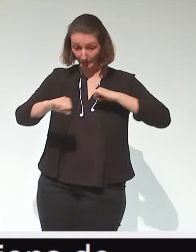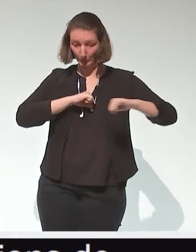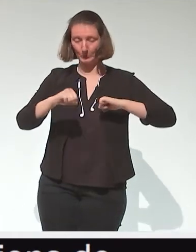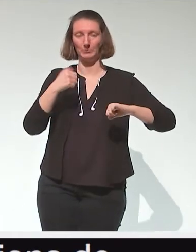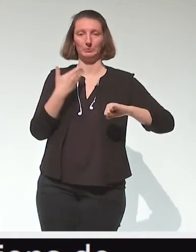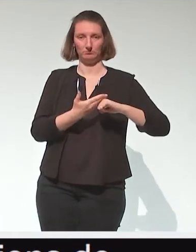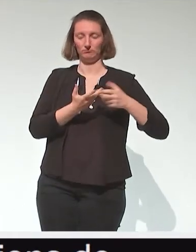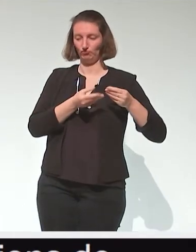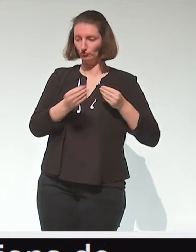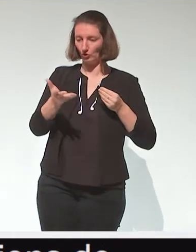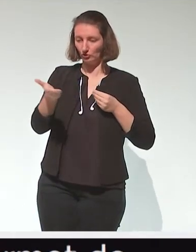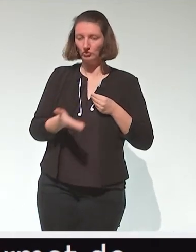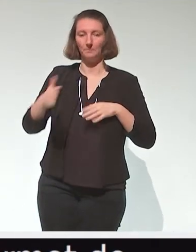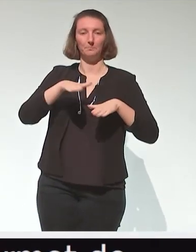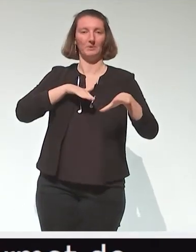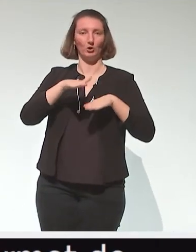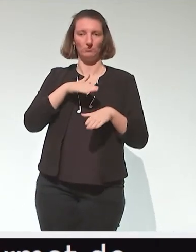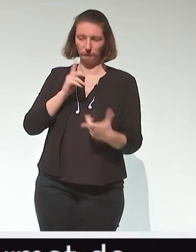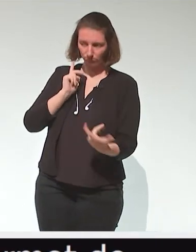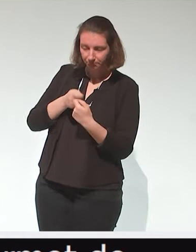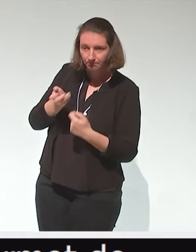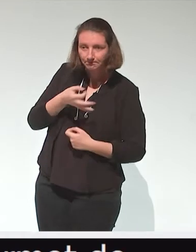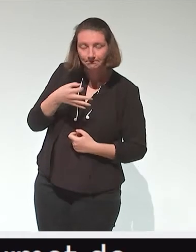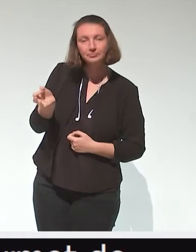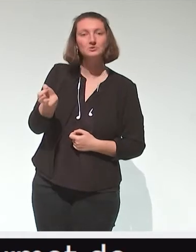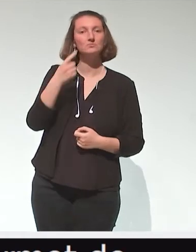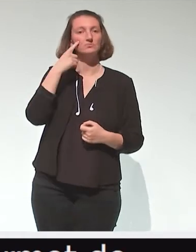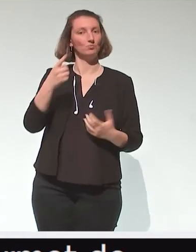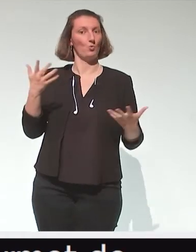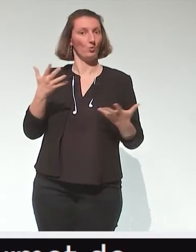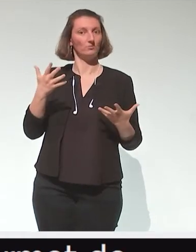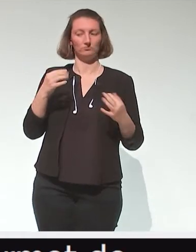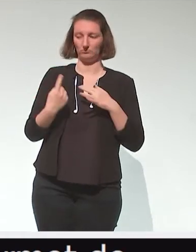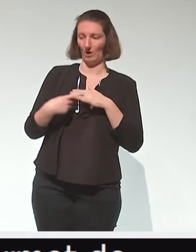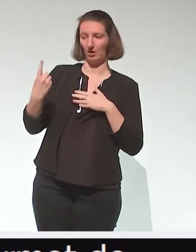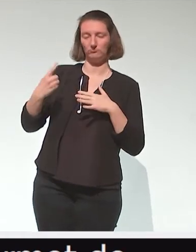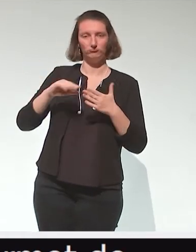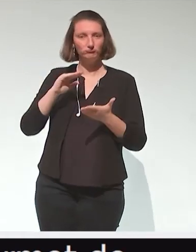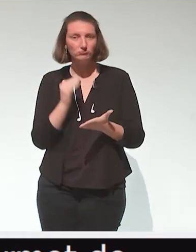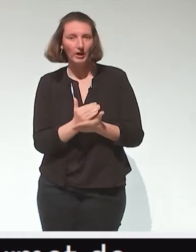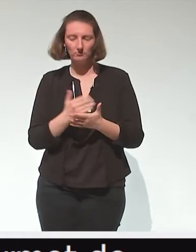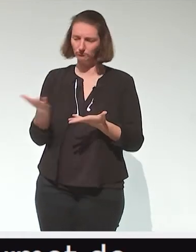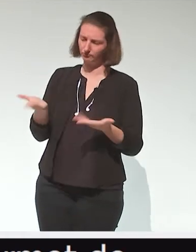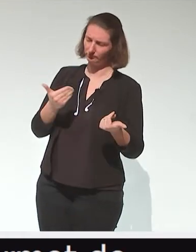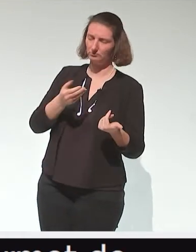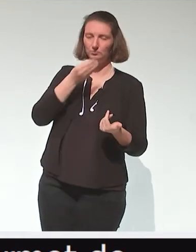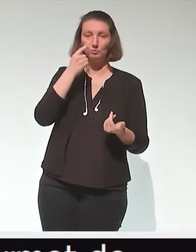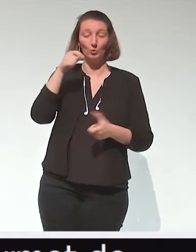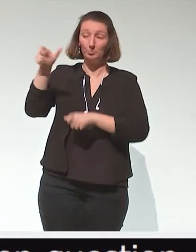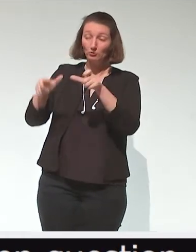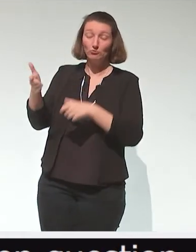have a positive action when this represents an appropriate mean to eliminate